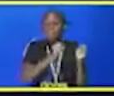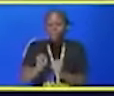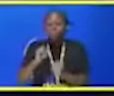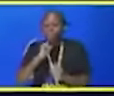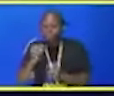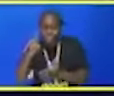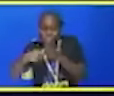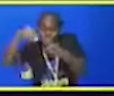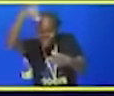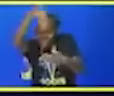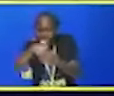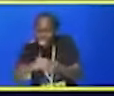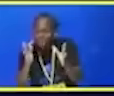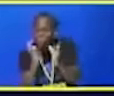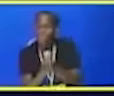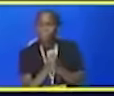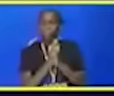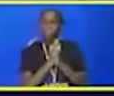that prayer.